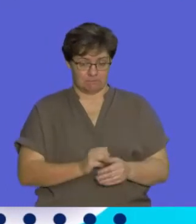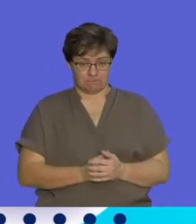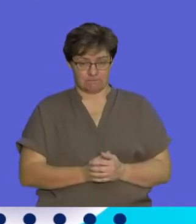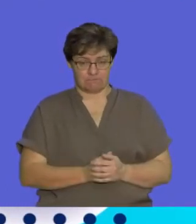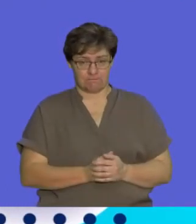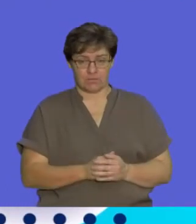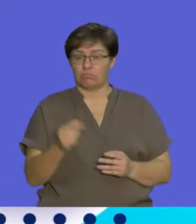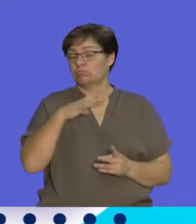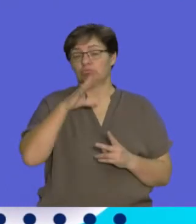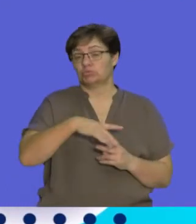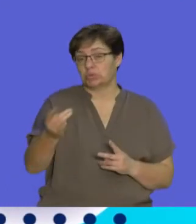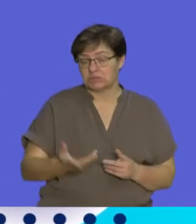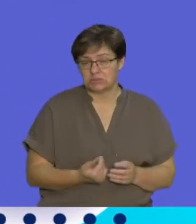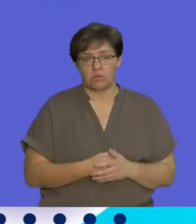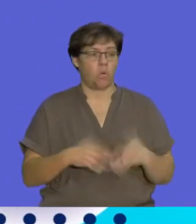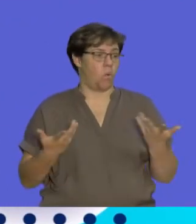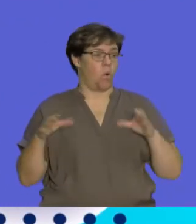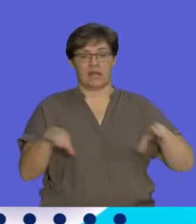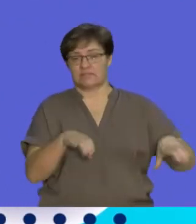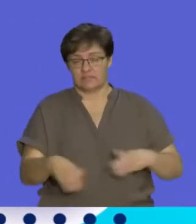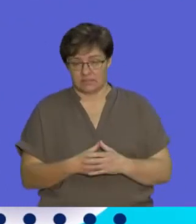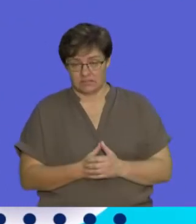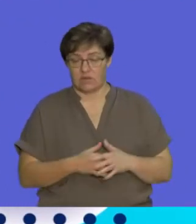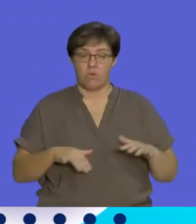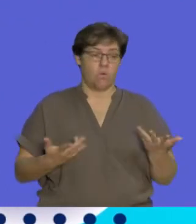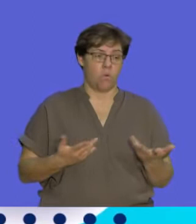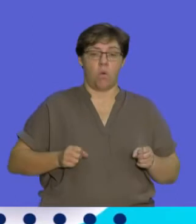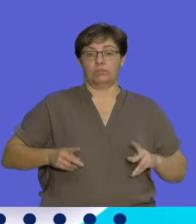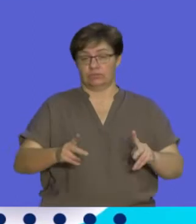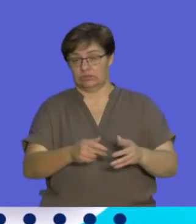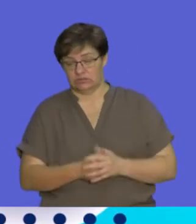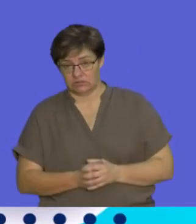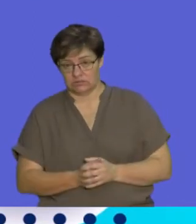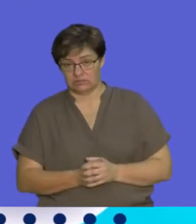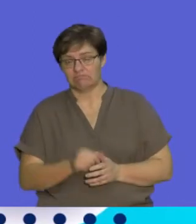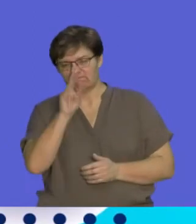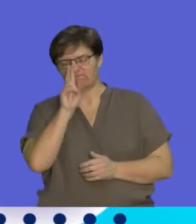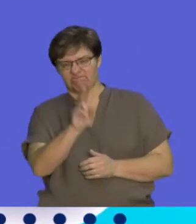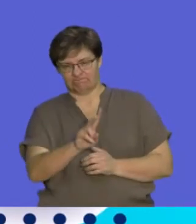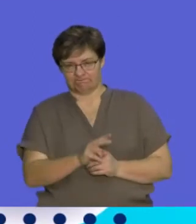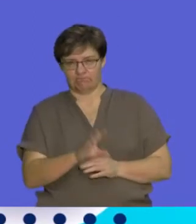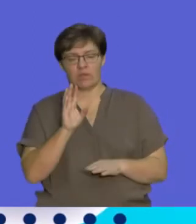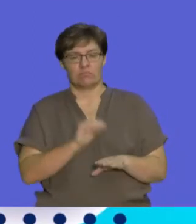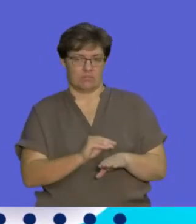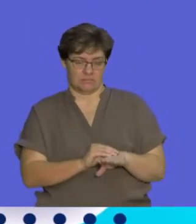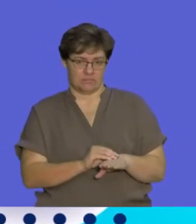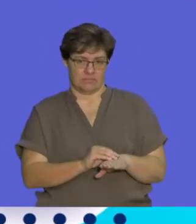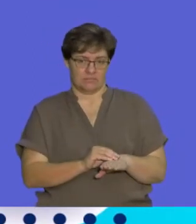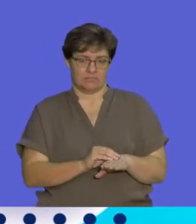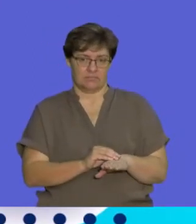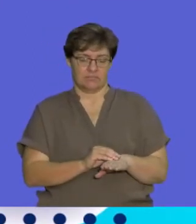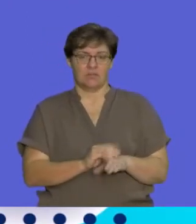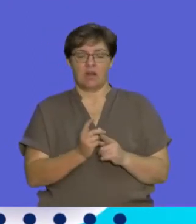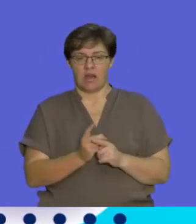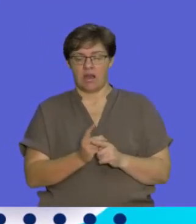can be choices. They can also be activities. They can also be chances. Let's have a look at a particular problem that will outline